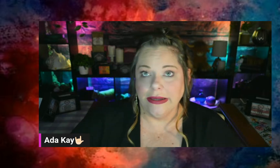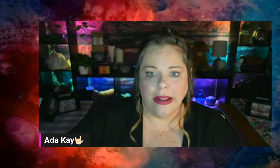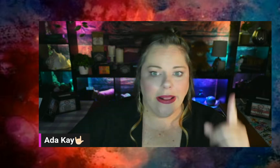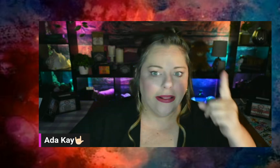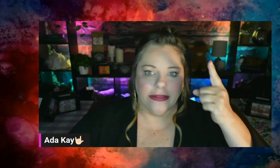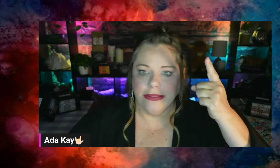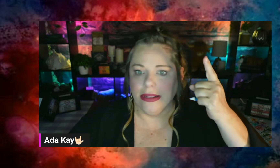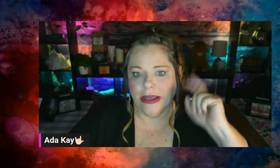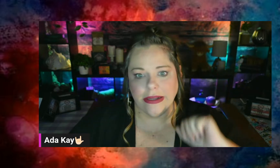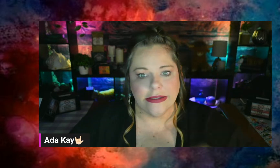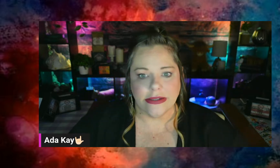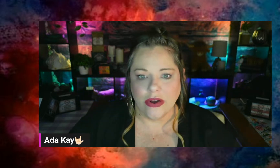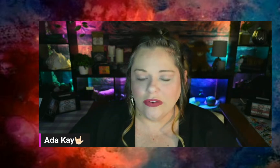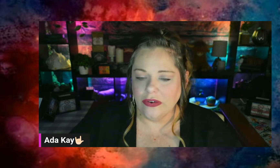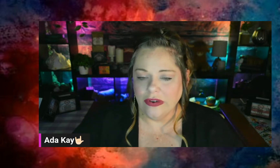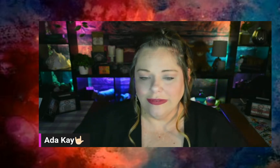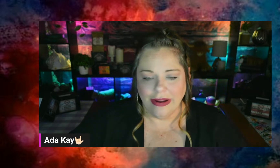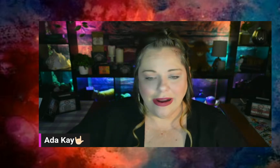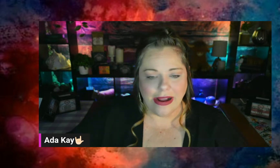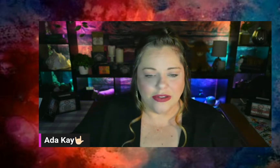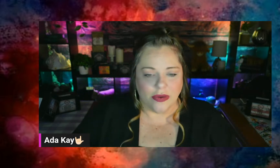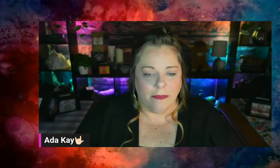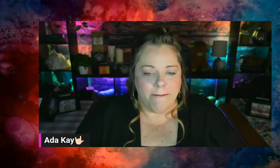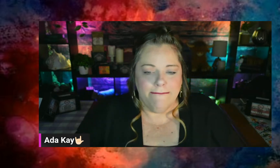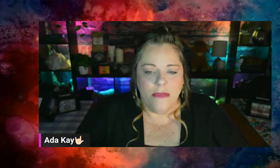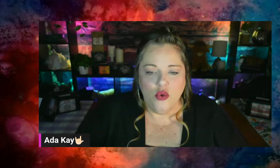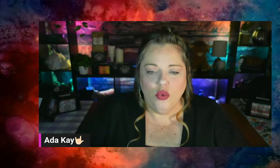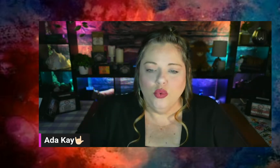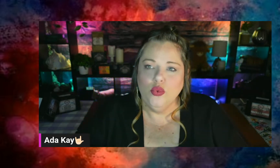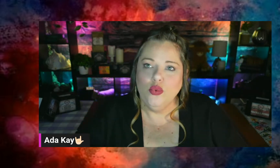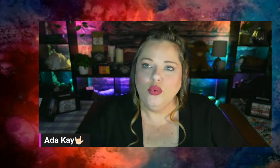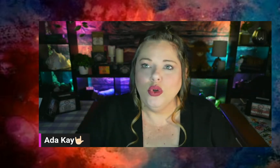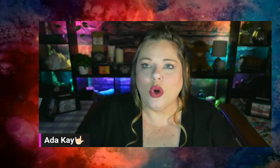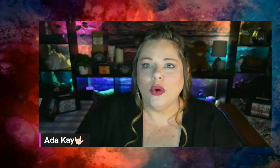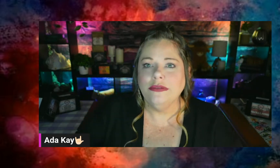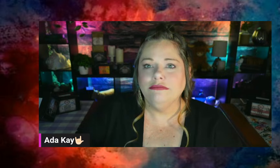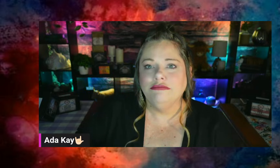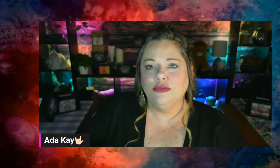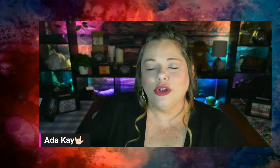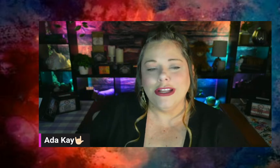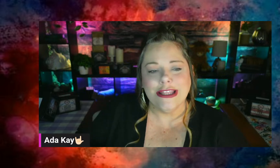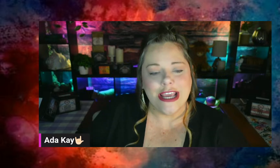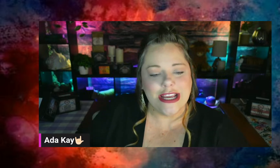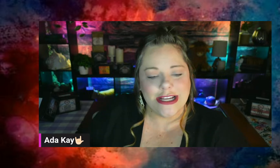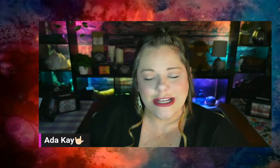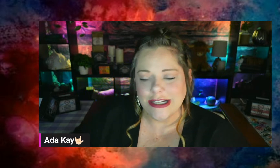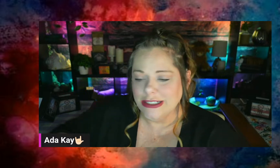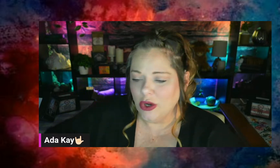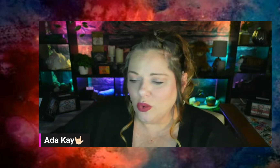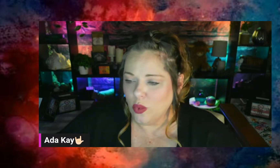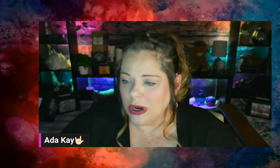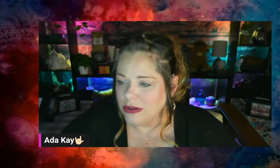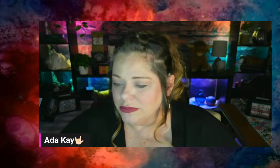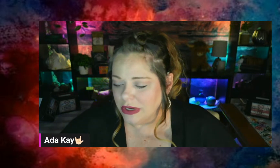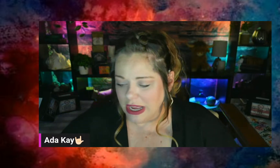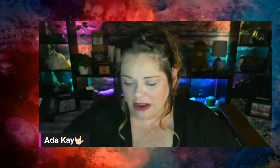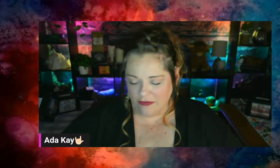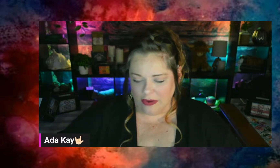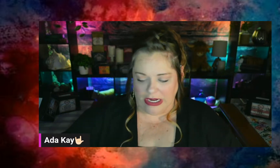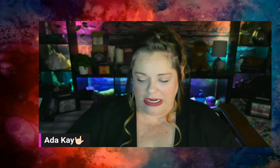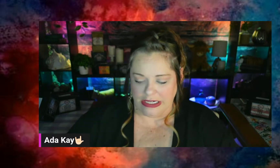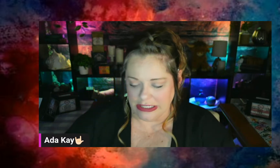early. The light is off. Got some mood going. What do you think?